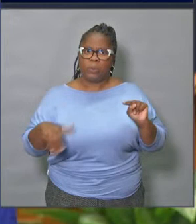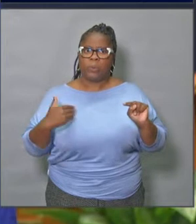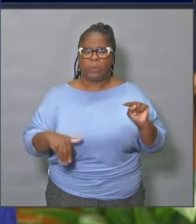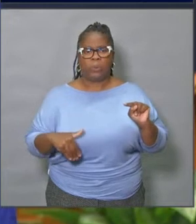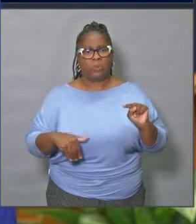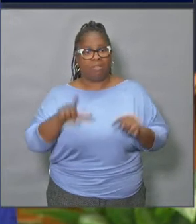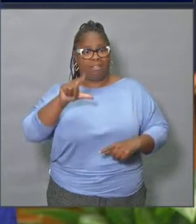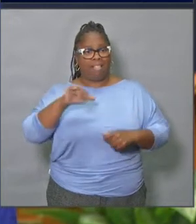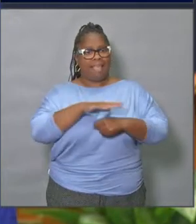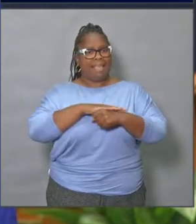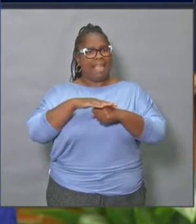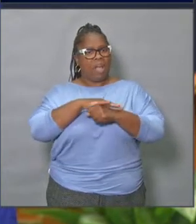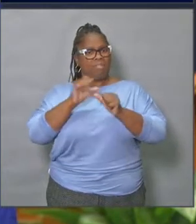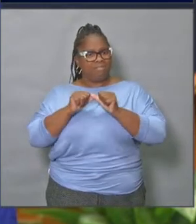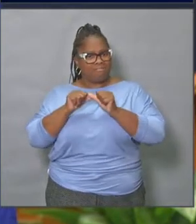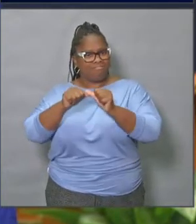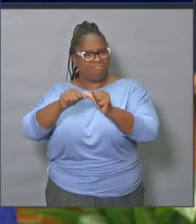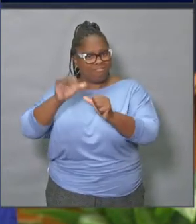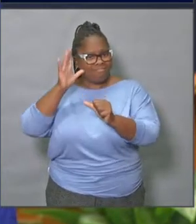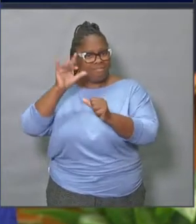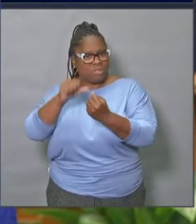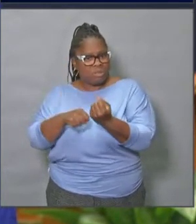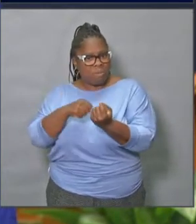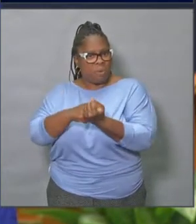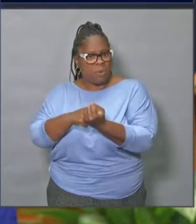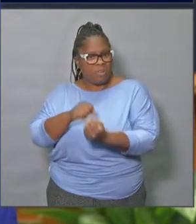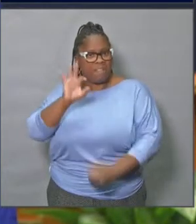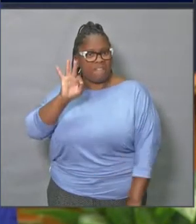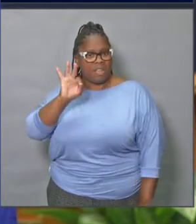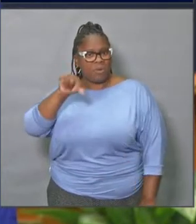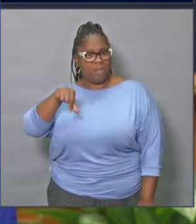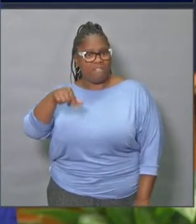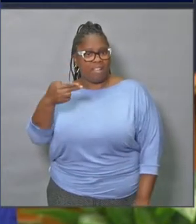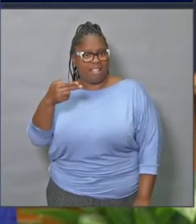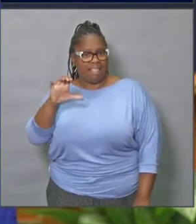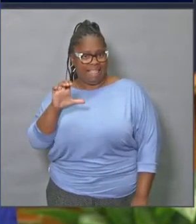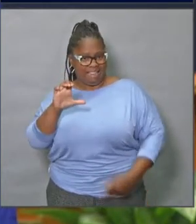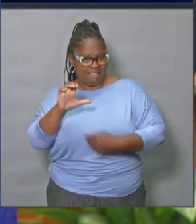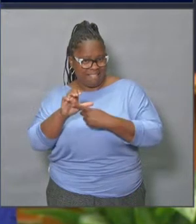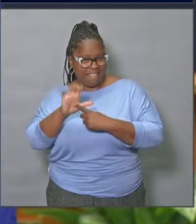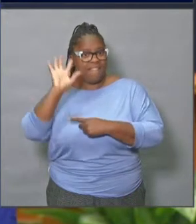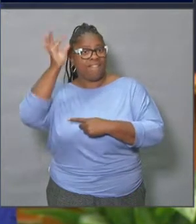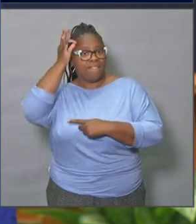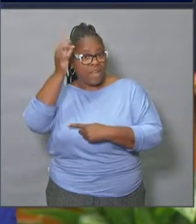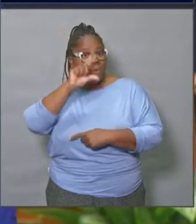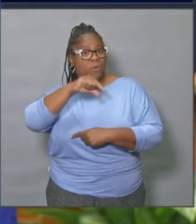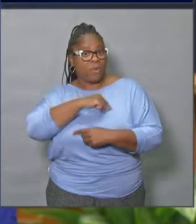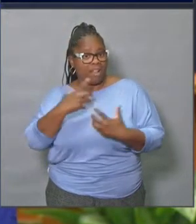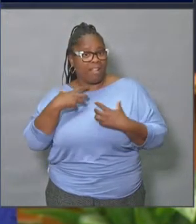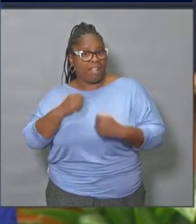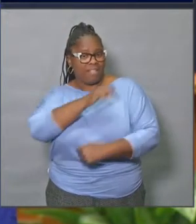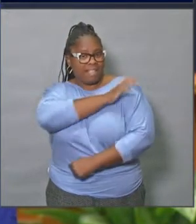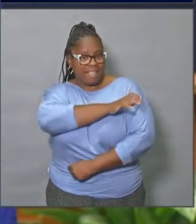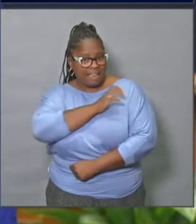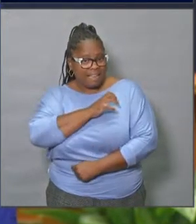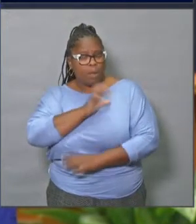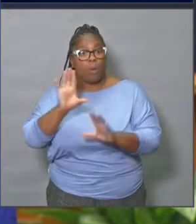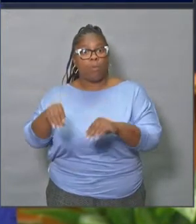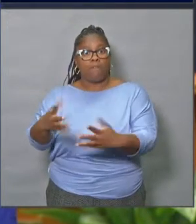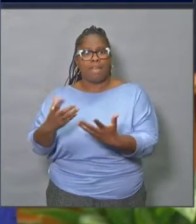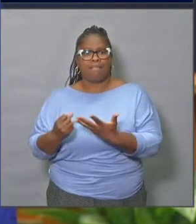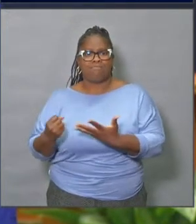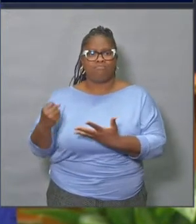remains committed to supporting federally qualified health clinics, including continuing to provide priority access to